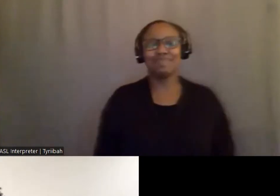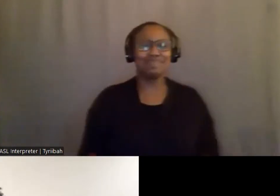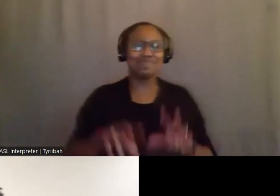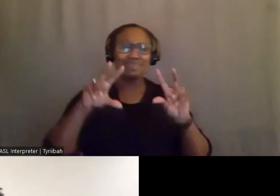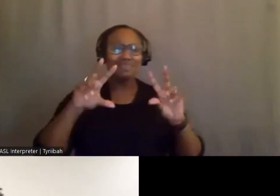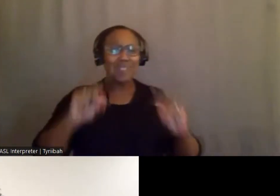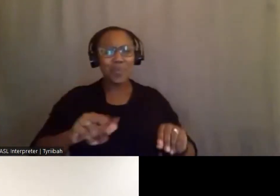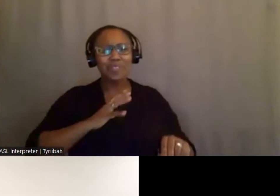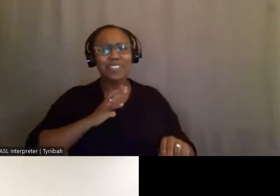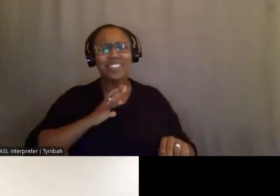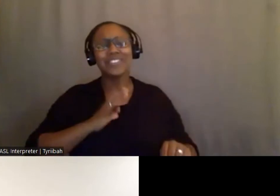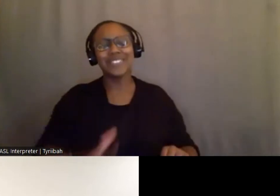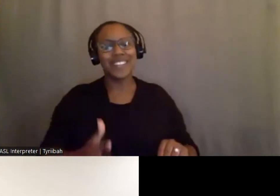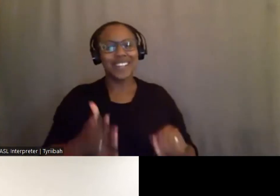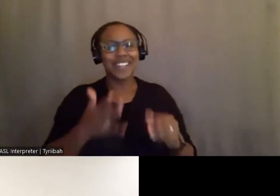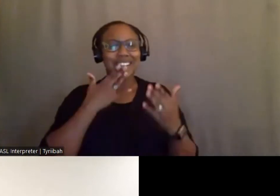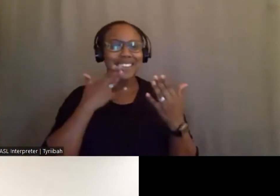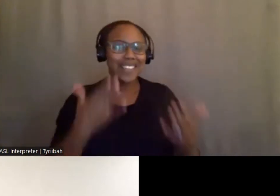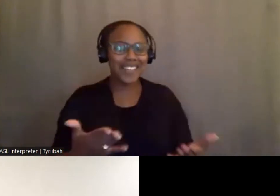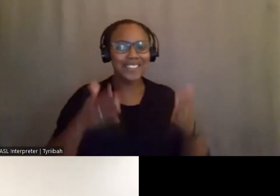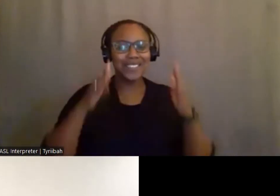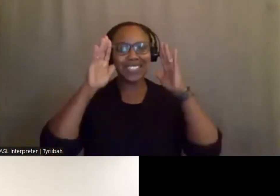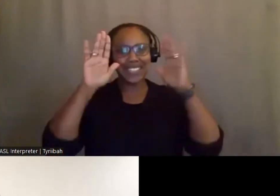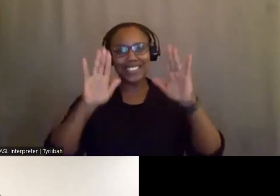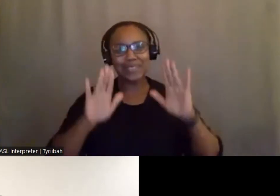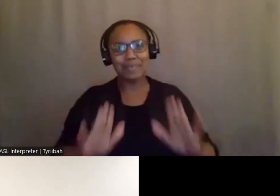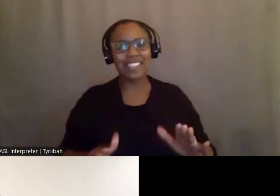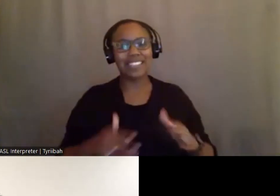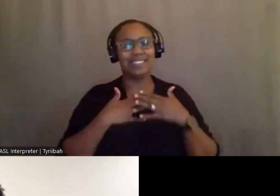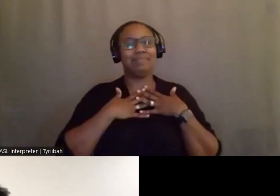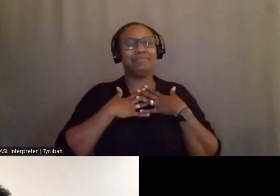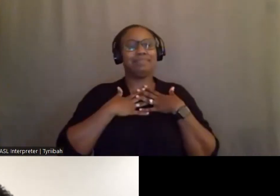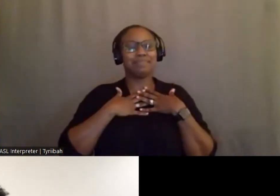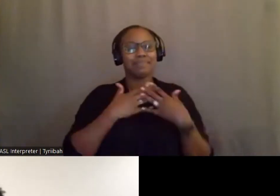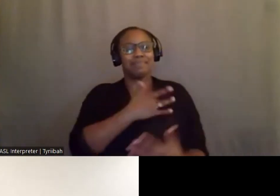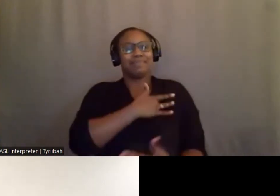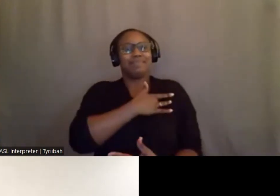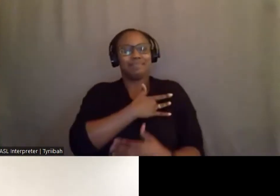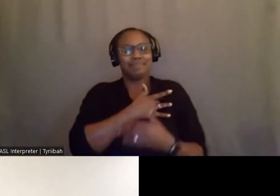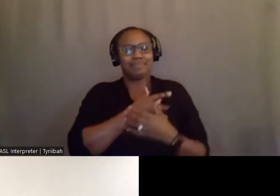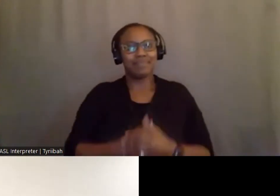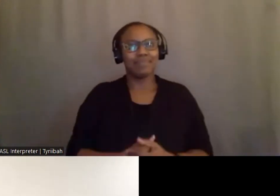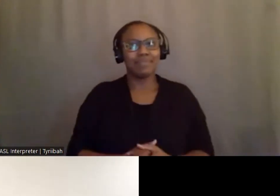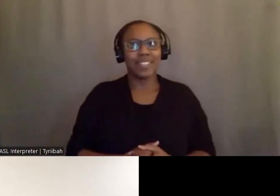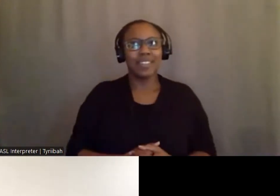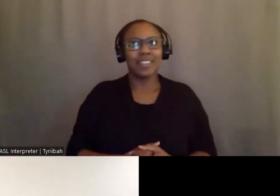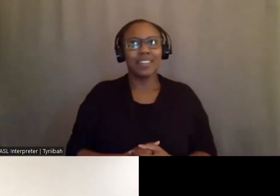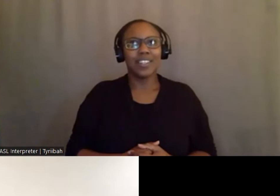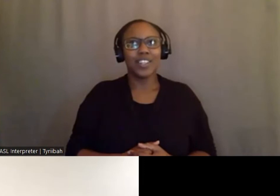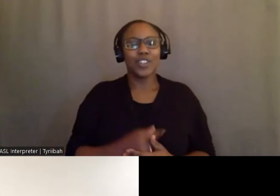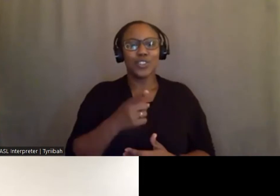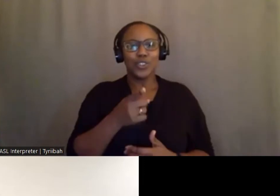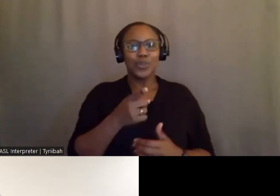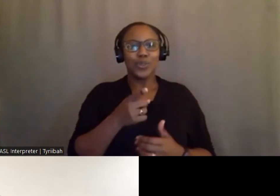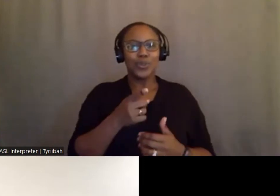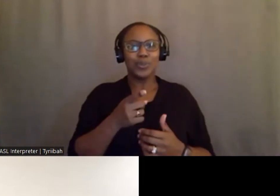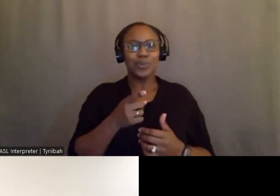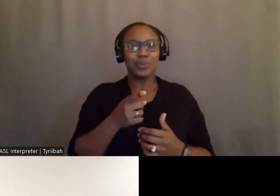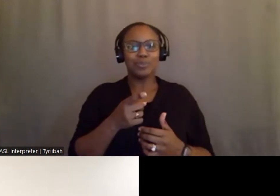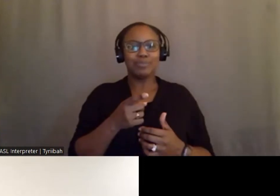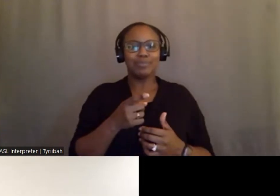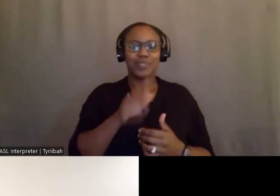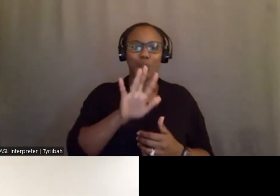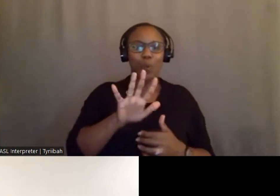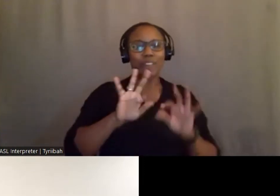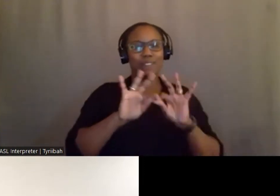you. I'm so moved that you have been able to hold your family's stories in this